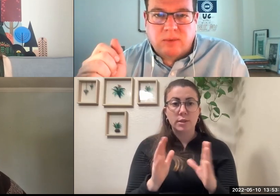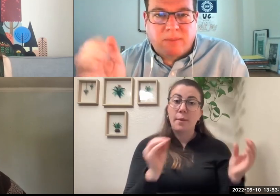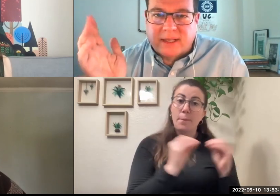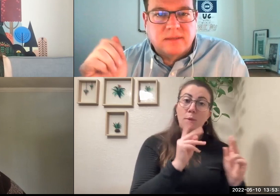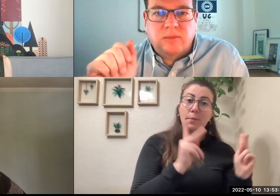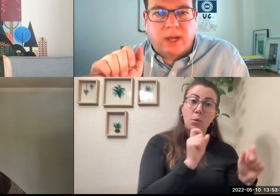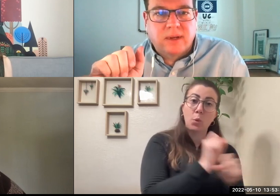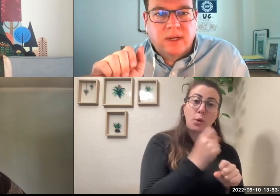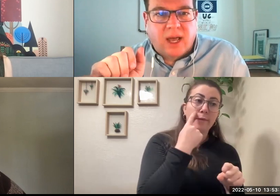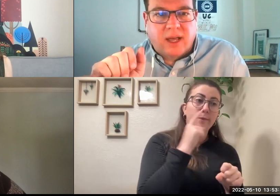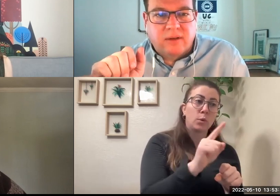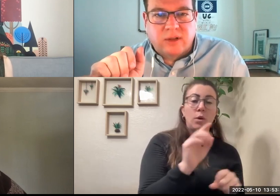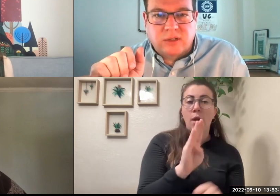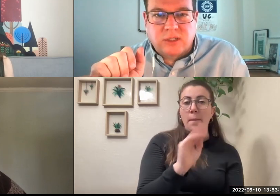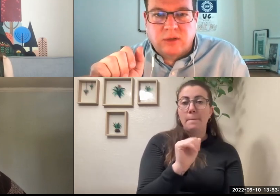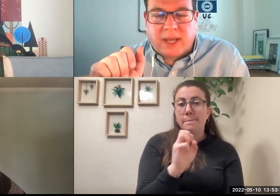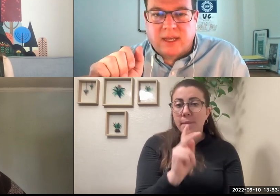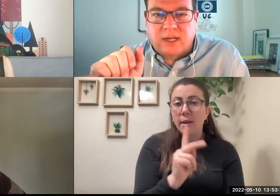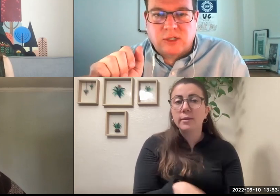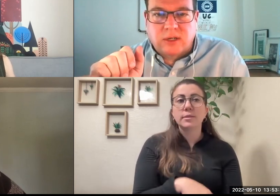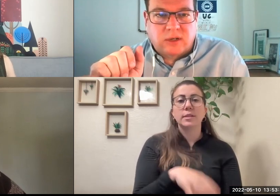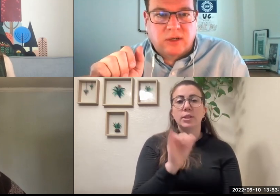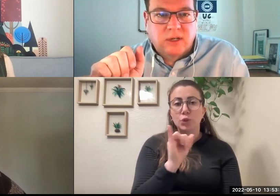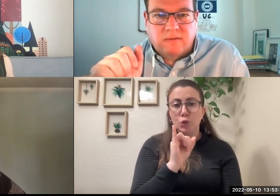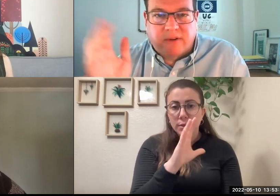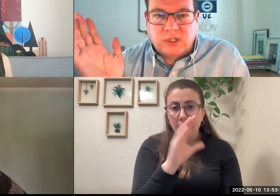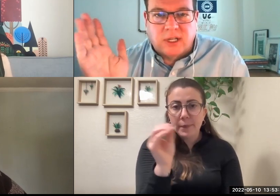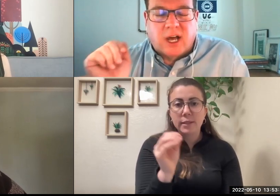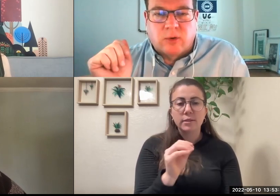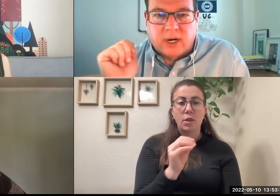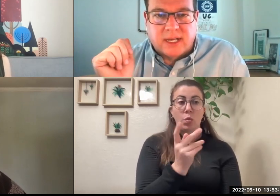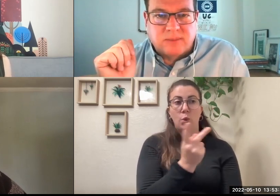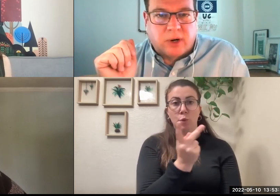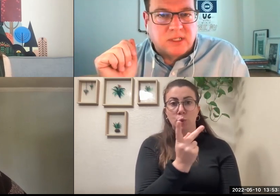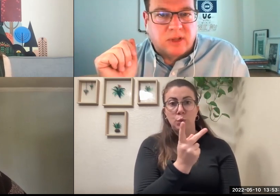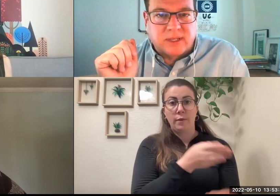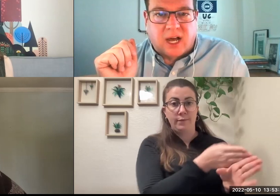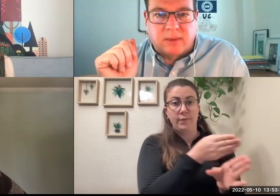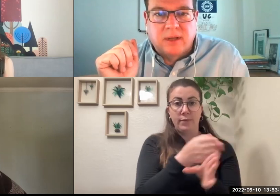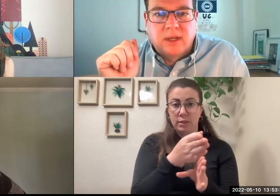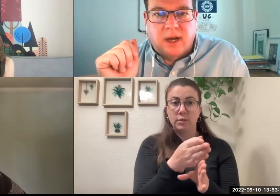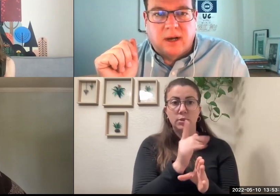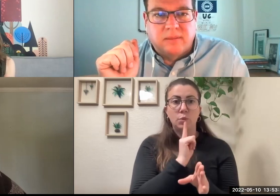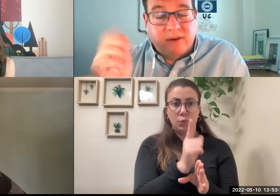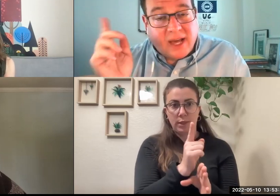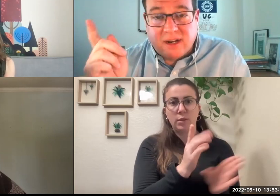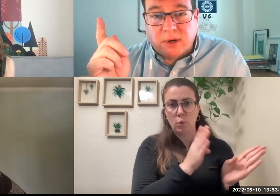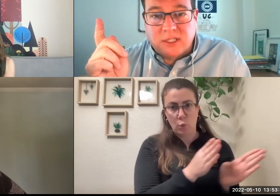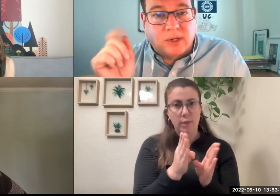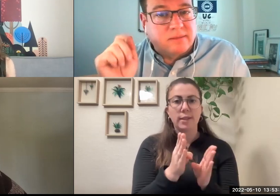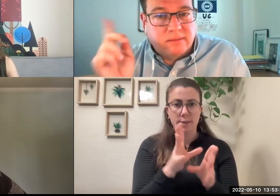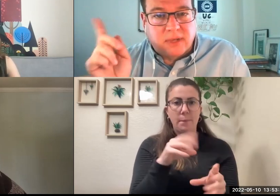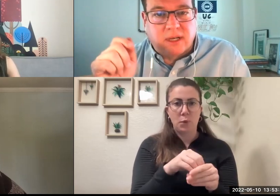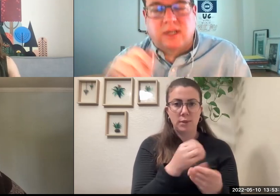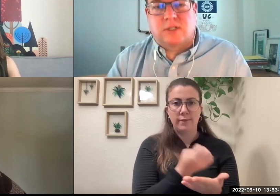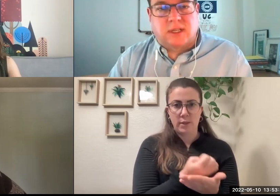companies or banks, right? And those are two, banking and insurance are virtually unorganized parts of the US economy. They're not in other parts of